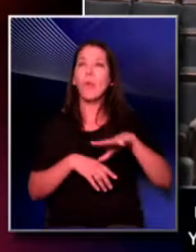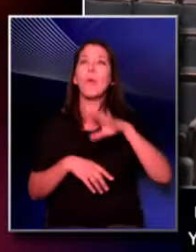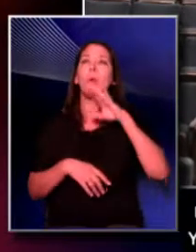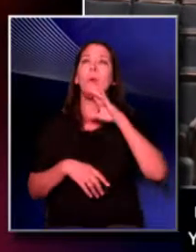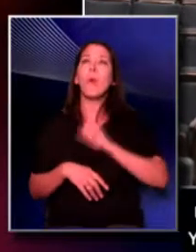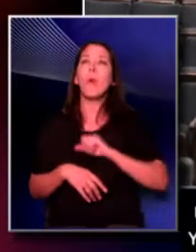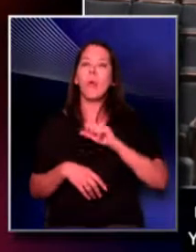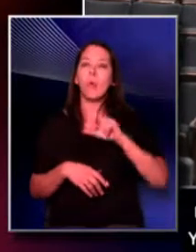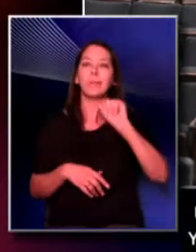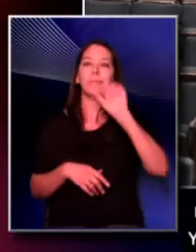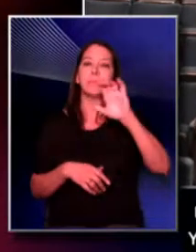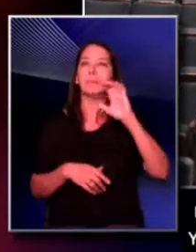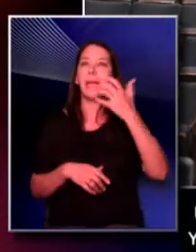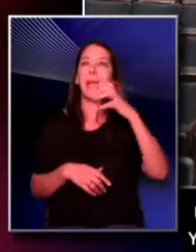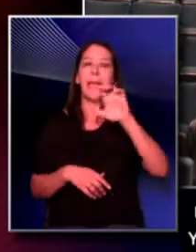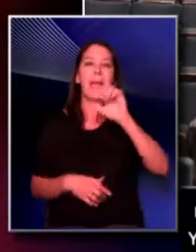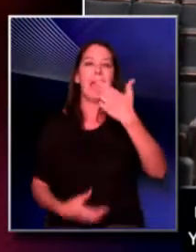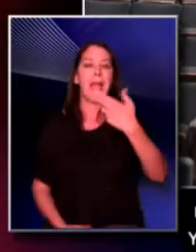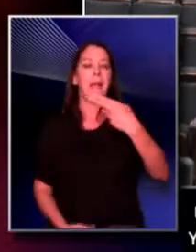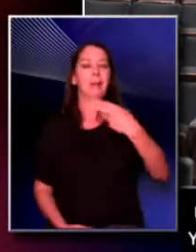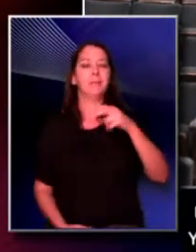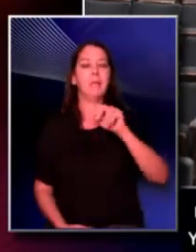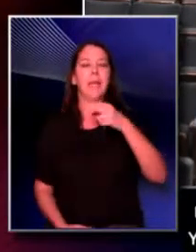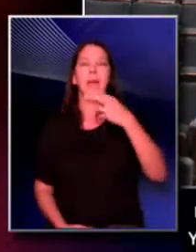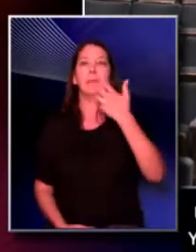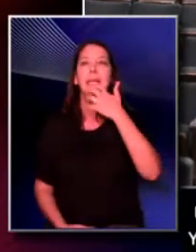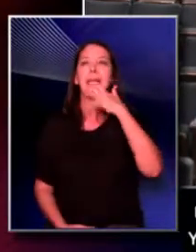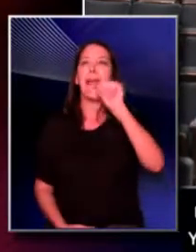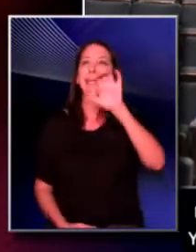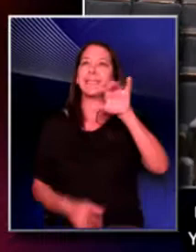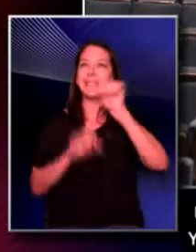HVAC for both campuses.